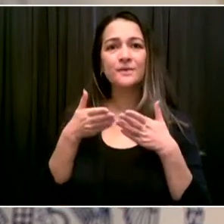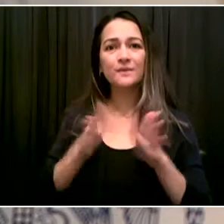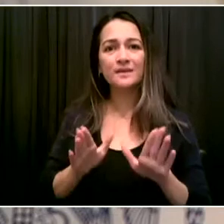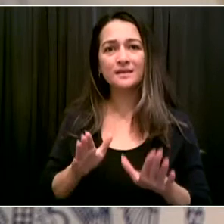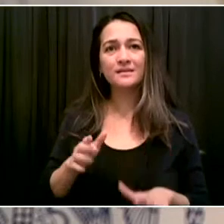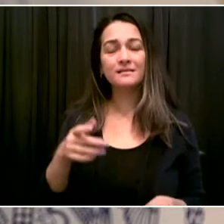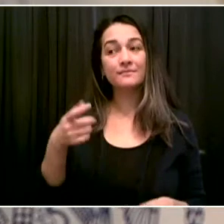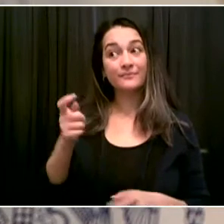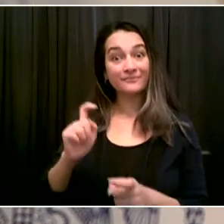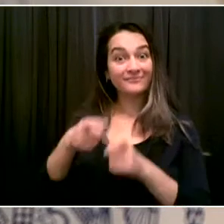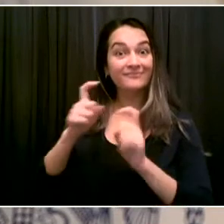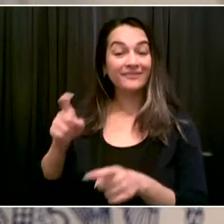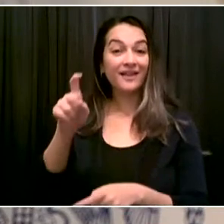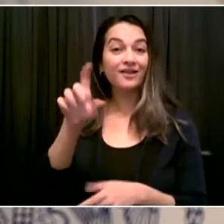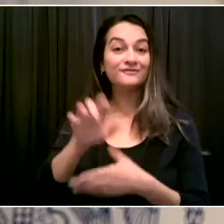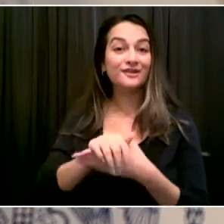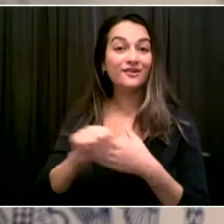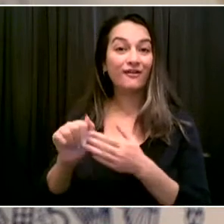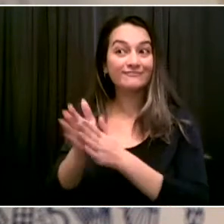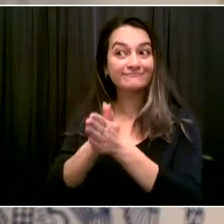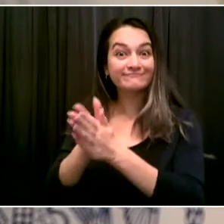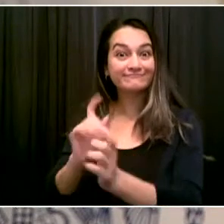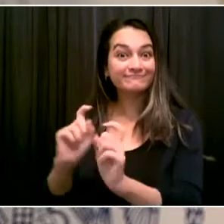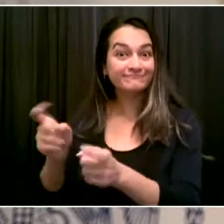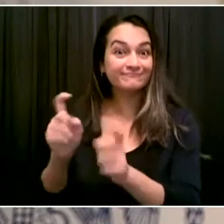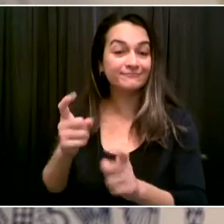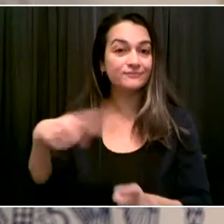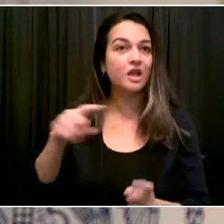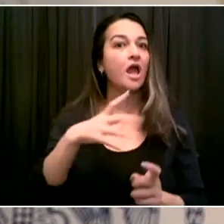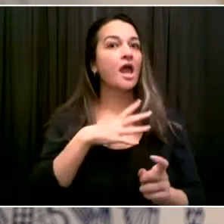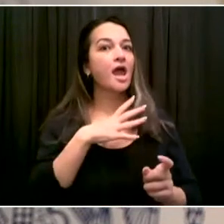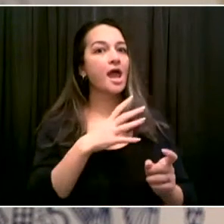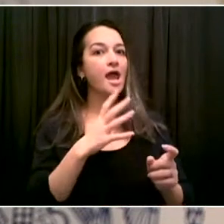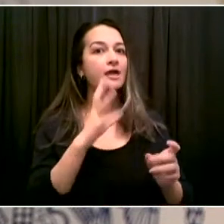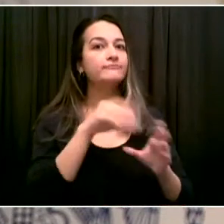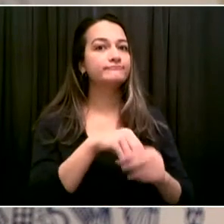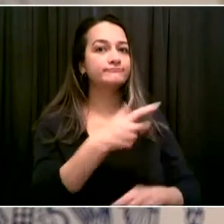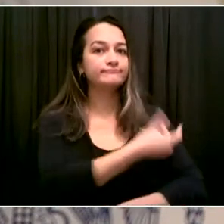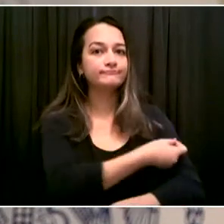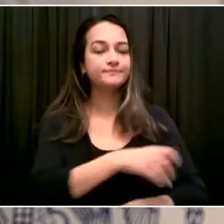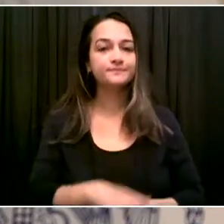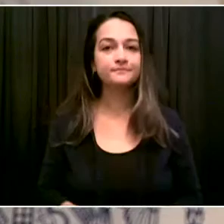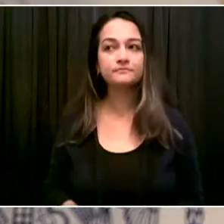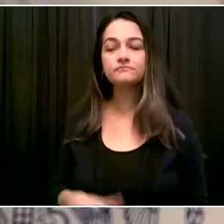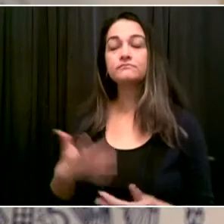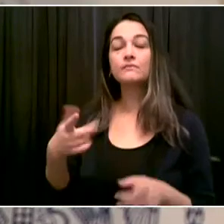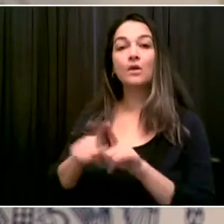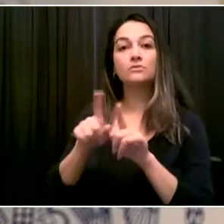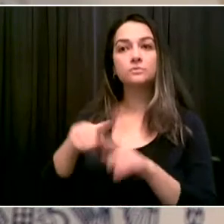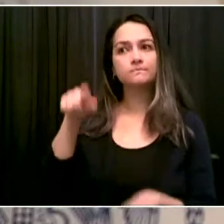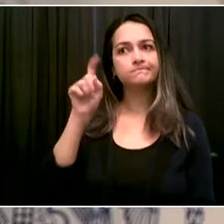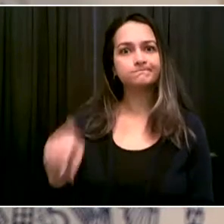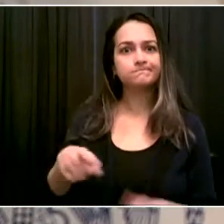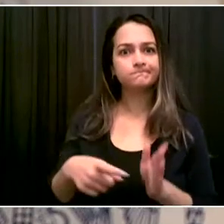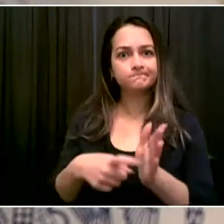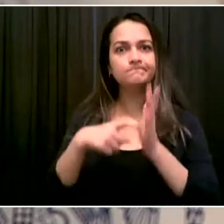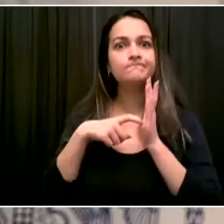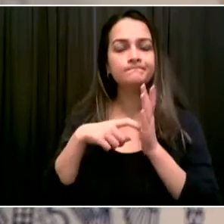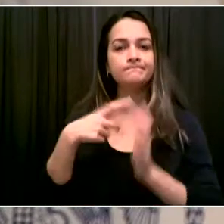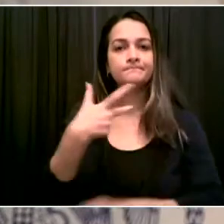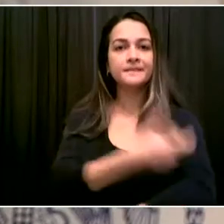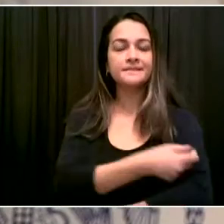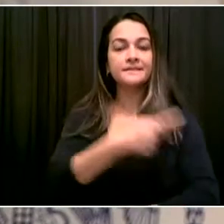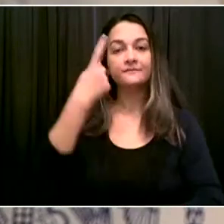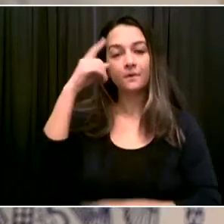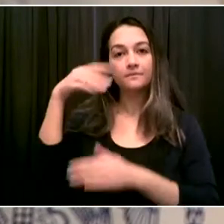key to NYC pass for restaurants, for indoor entertainment, gyms. All of these pieces are